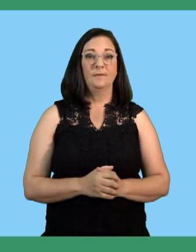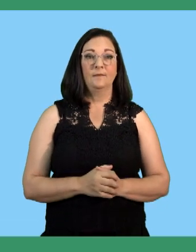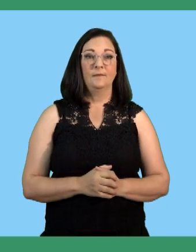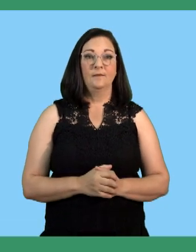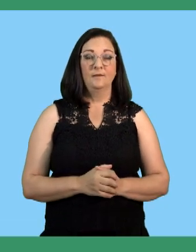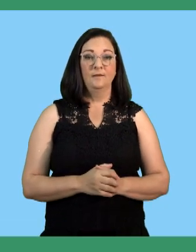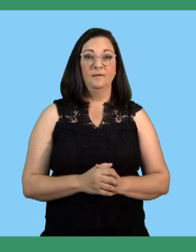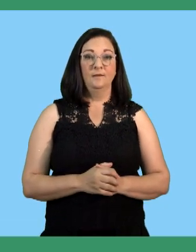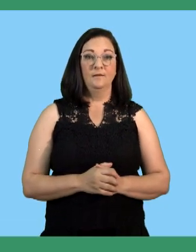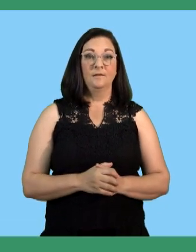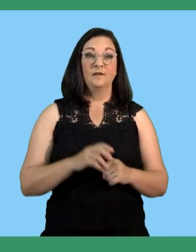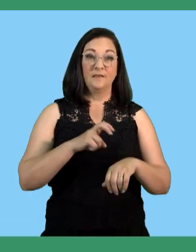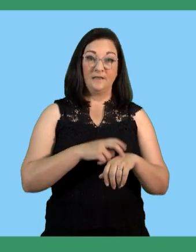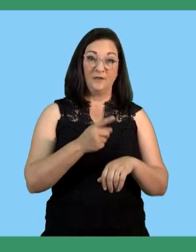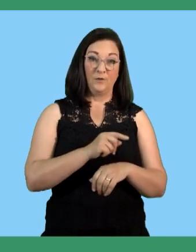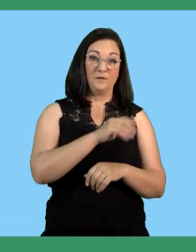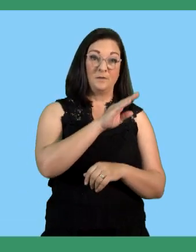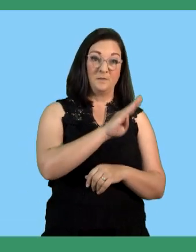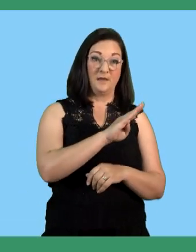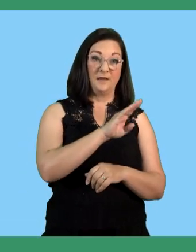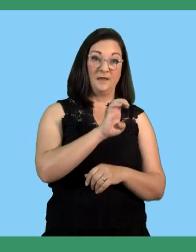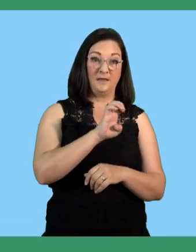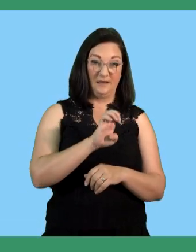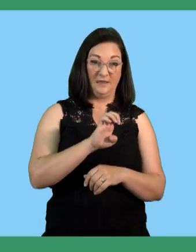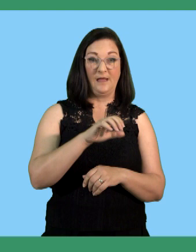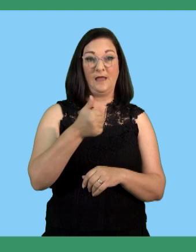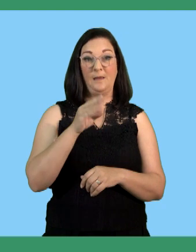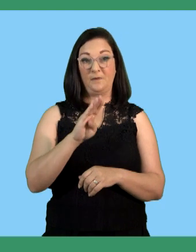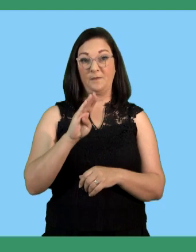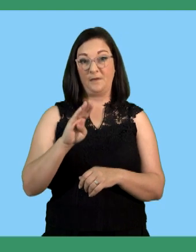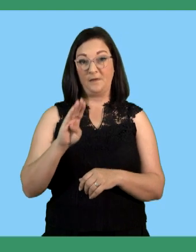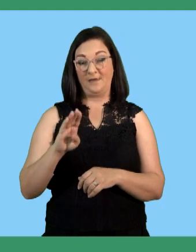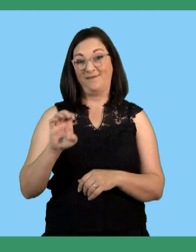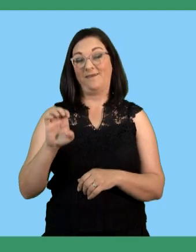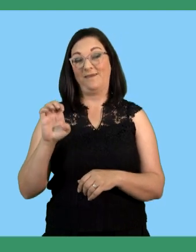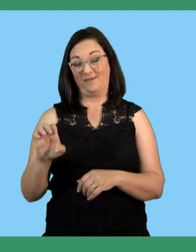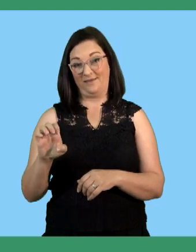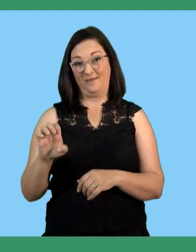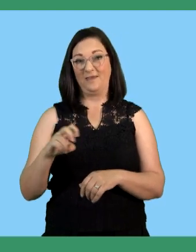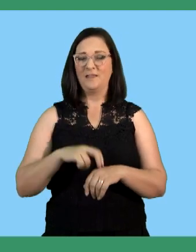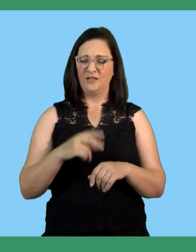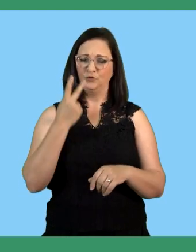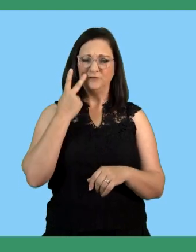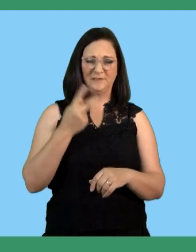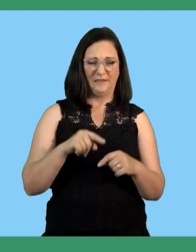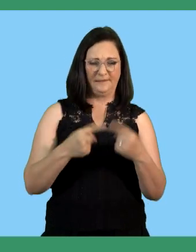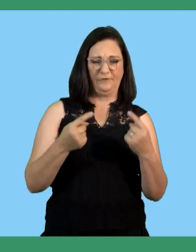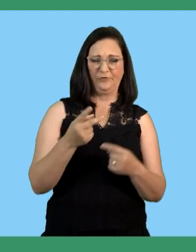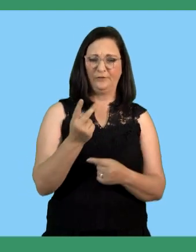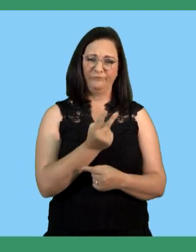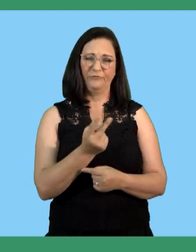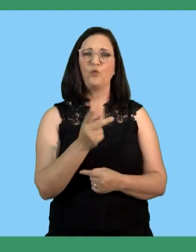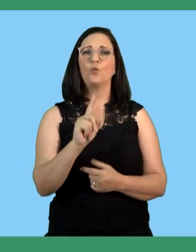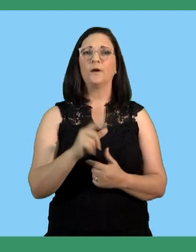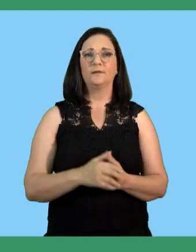or differentiate between what? Between BBBEE and BEE and BBBEE